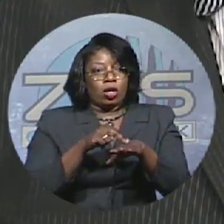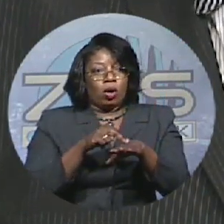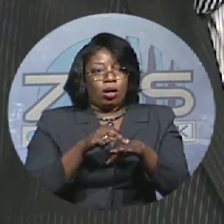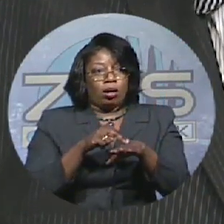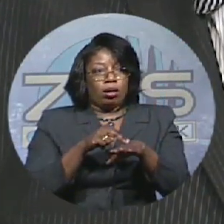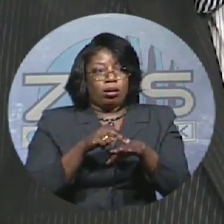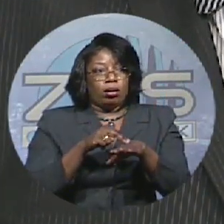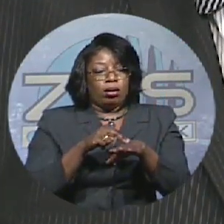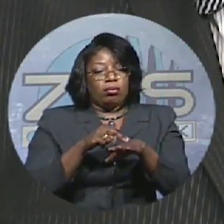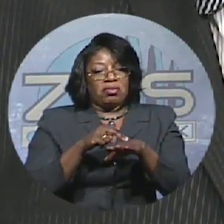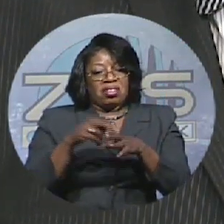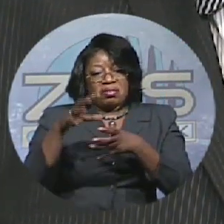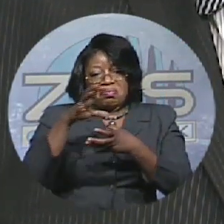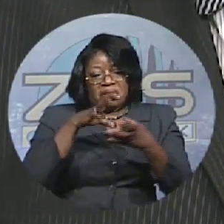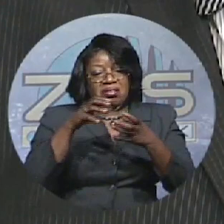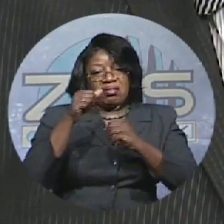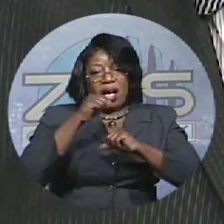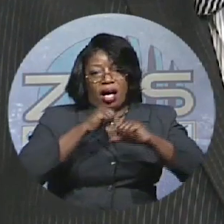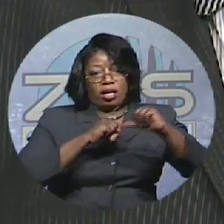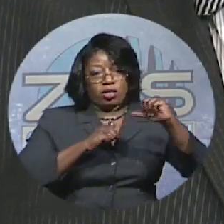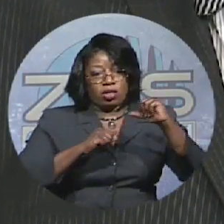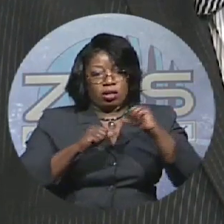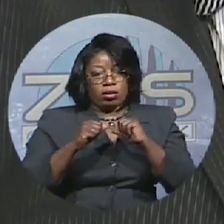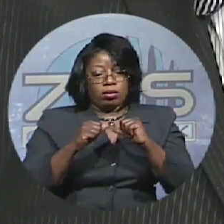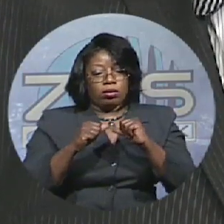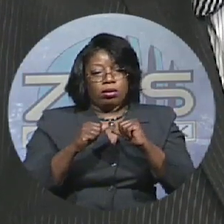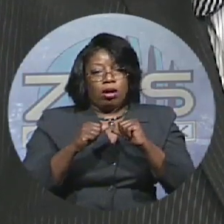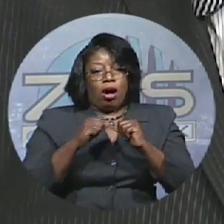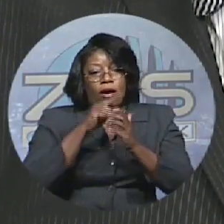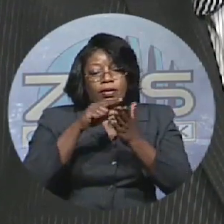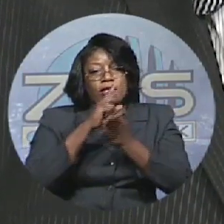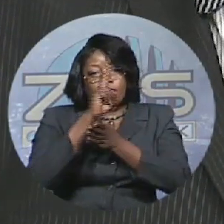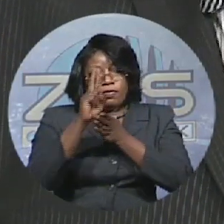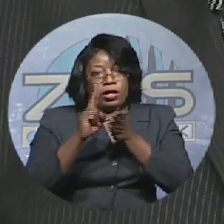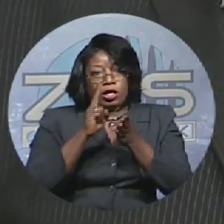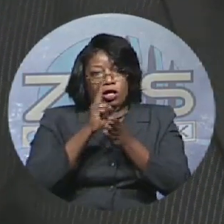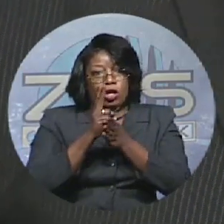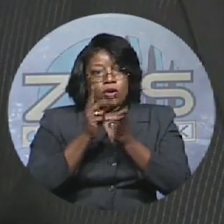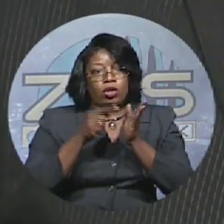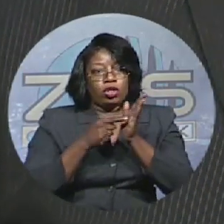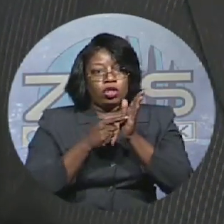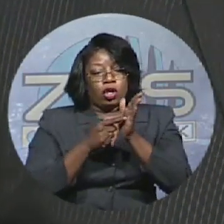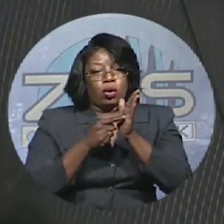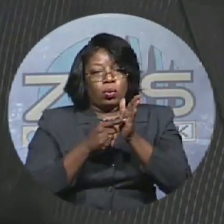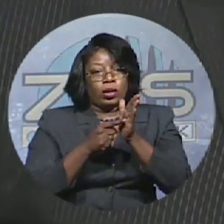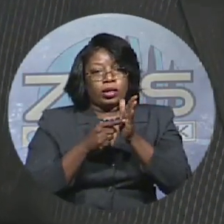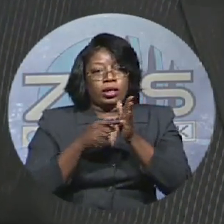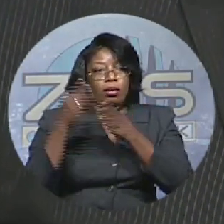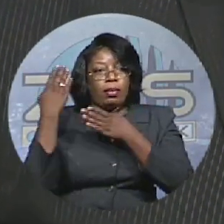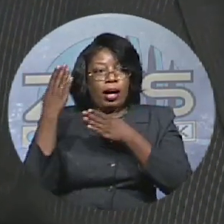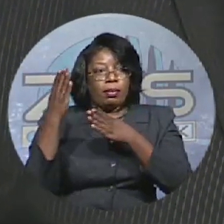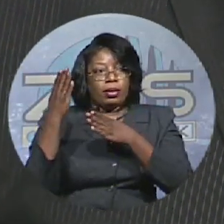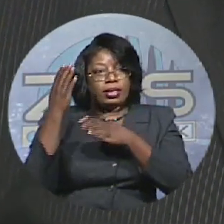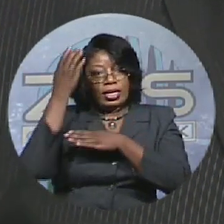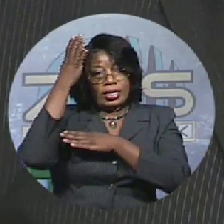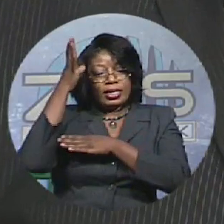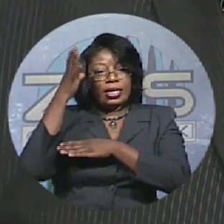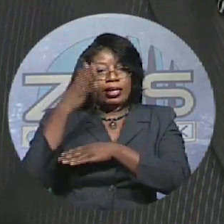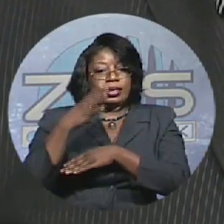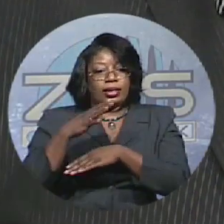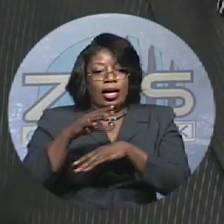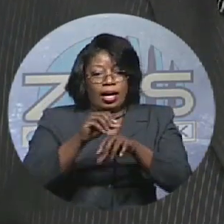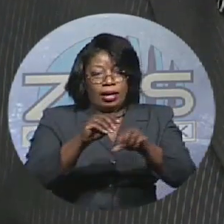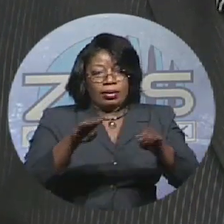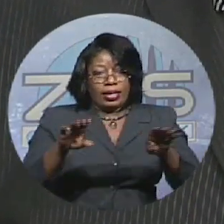it, there was mixed reaction on social media to the video that sought to poke holes in what the Bahamas prides itself on: sun, sand, and